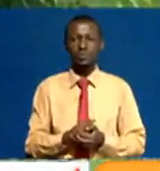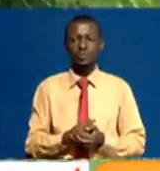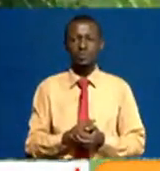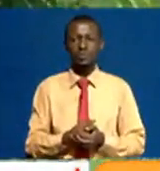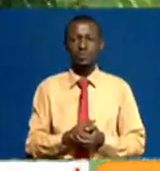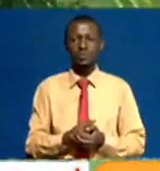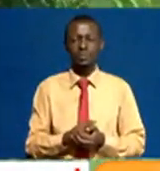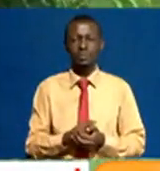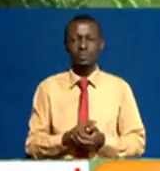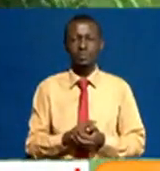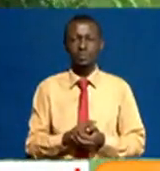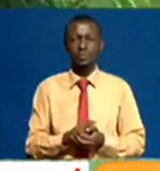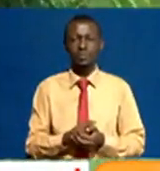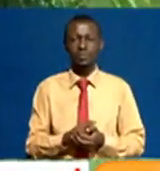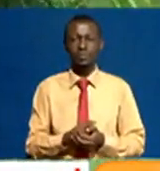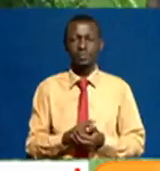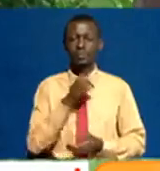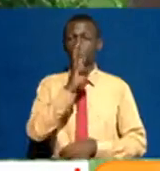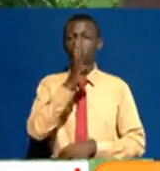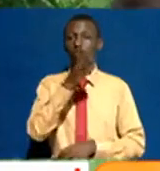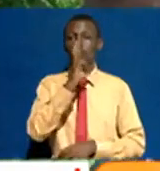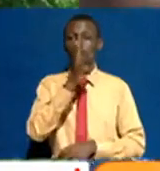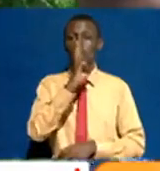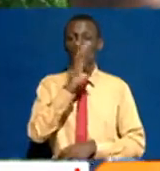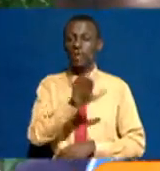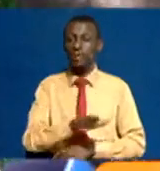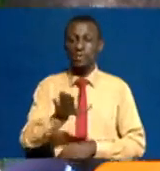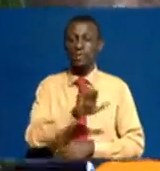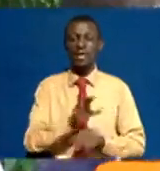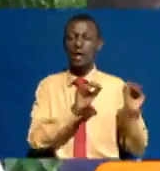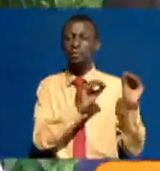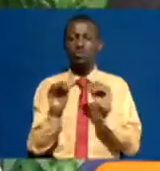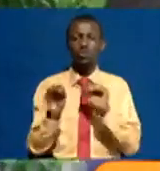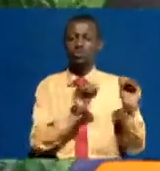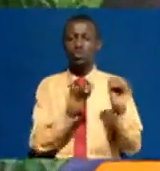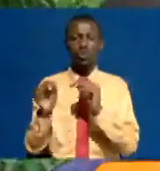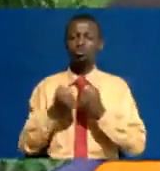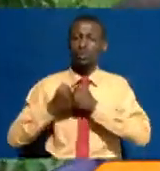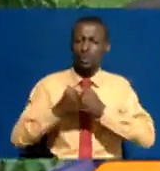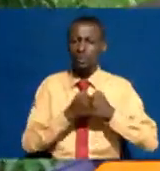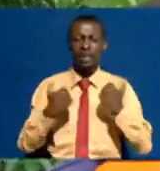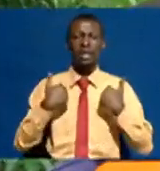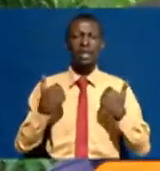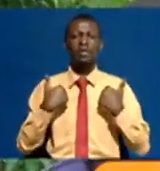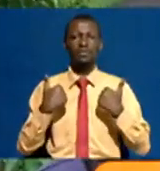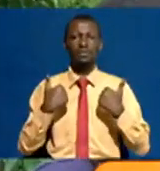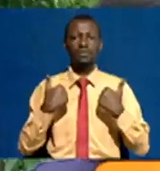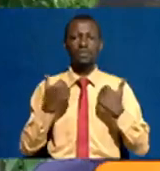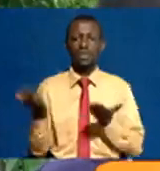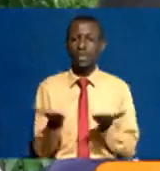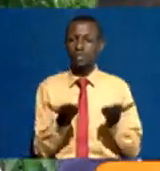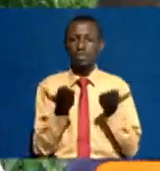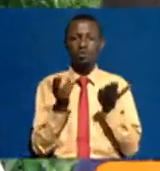depositing the water within the scheme and from outside has been a challenge, and the procurement should be enhanced during this time.